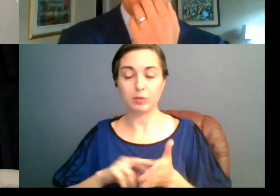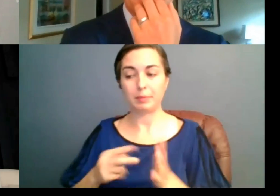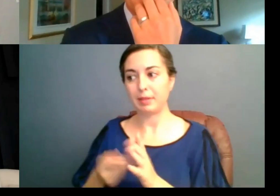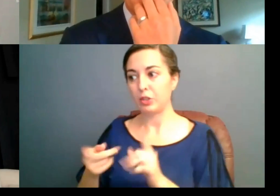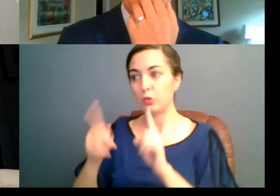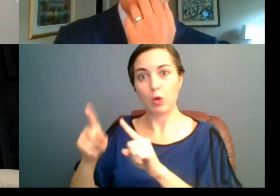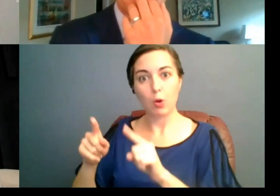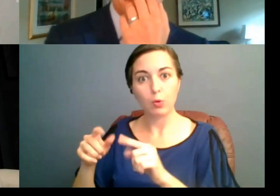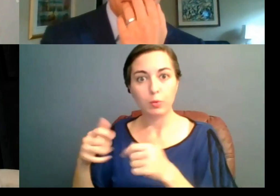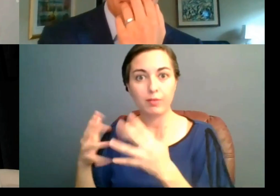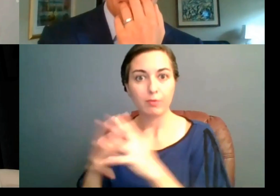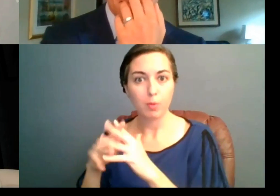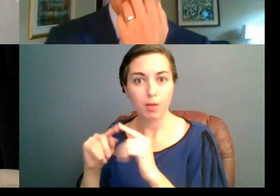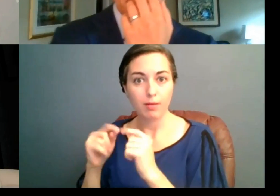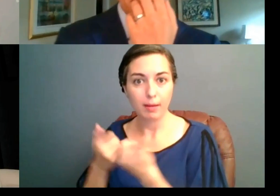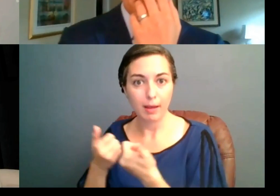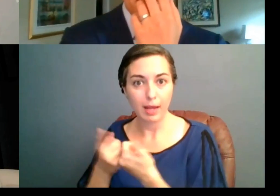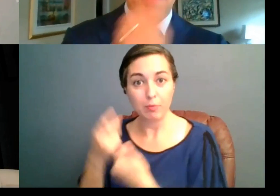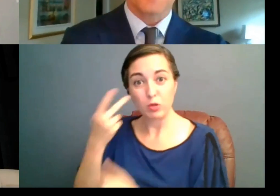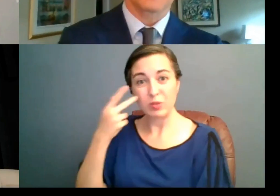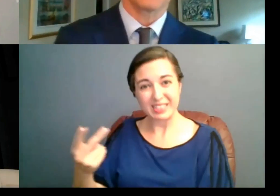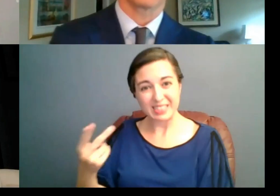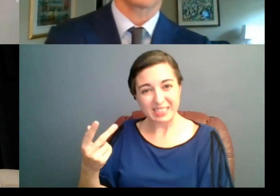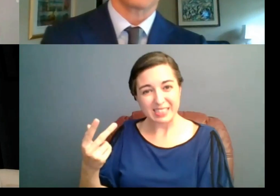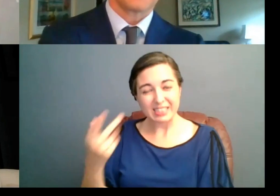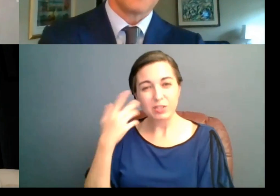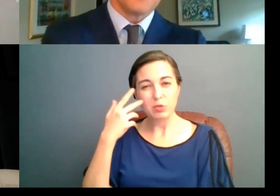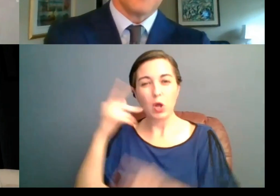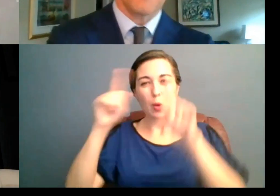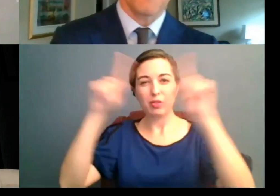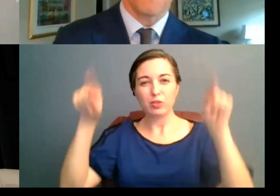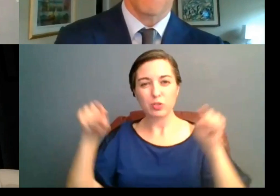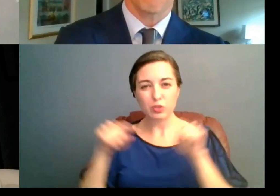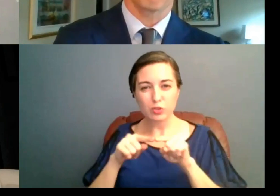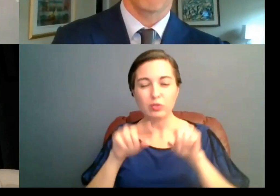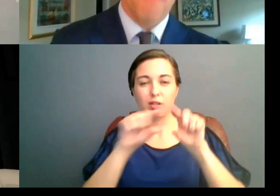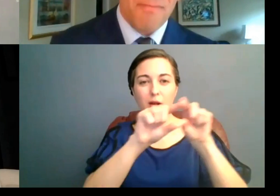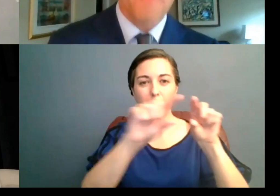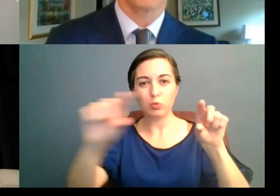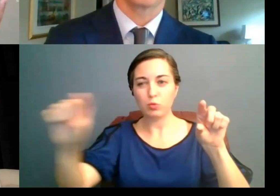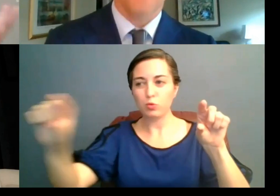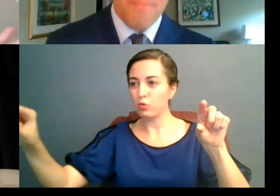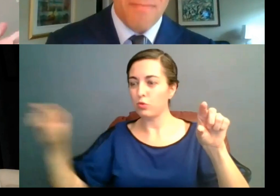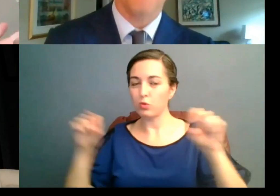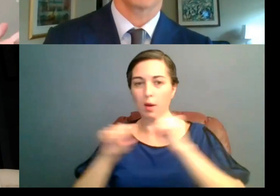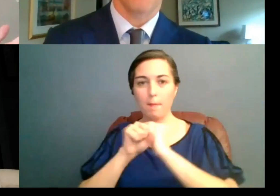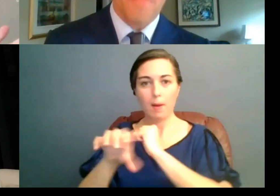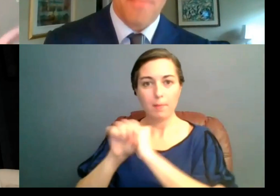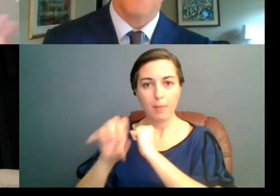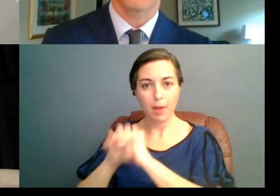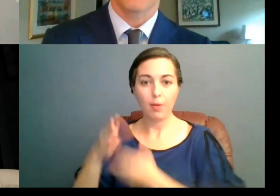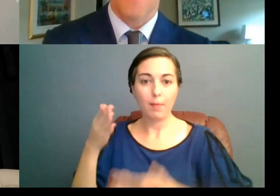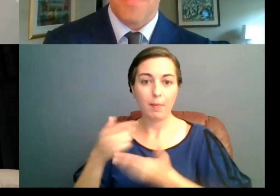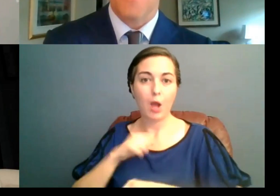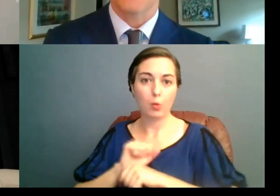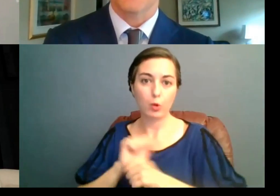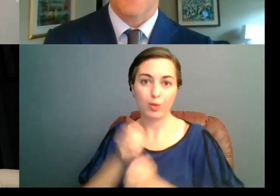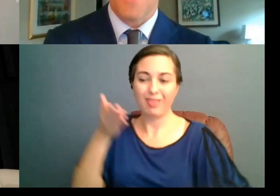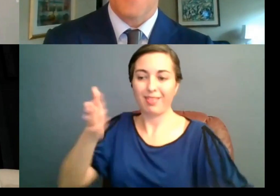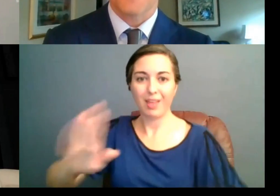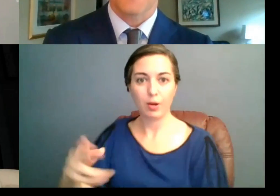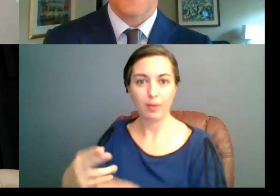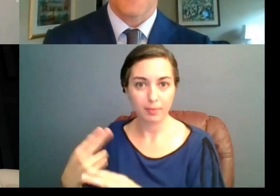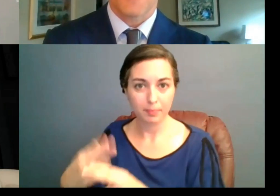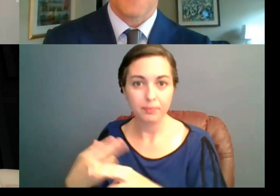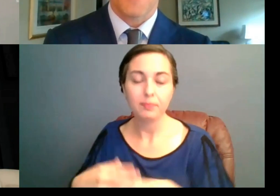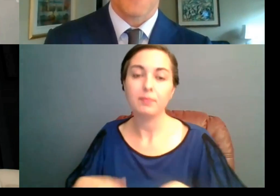a logo on the LED that runs around the interval of the stadium, or you might see a commercial on TV, or you might see